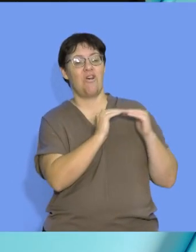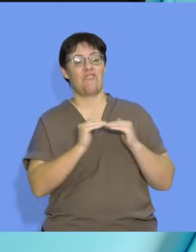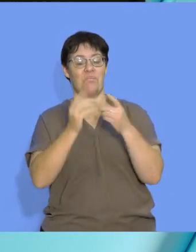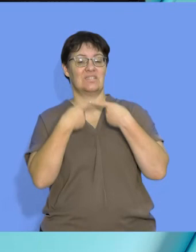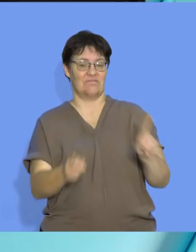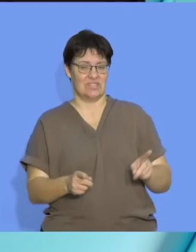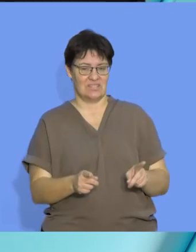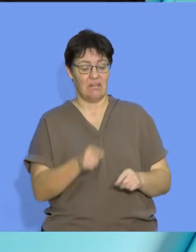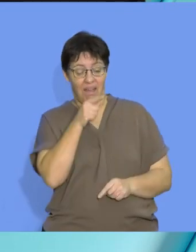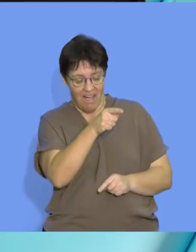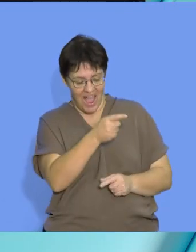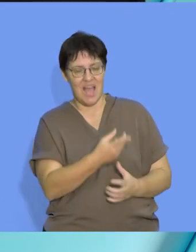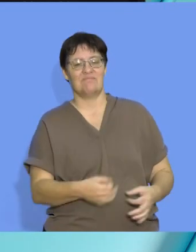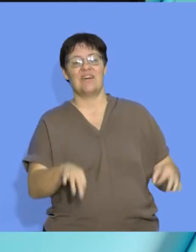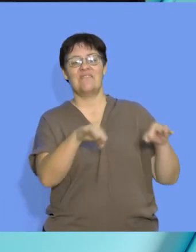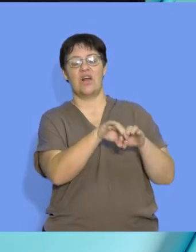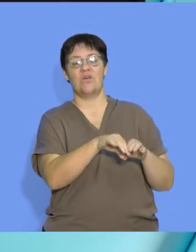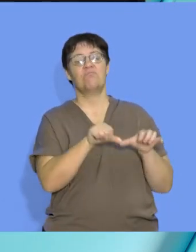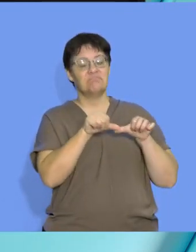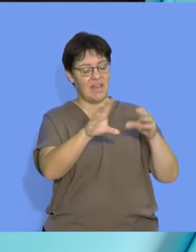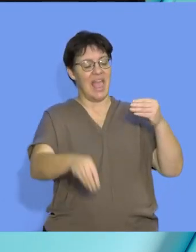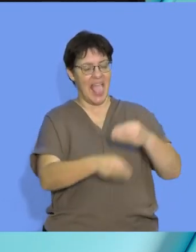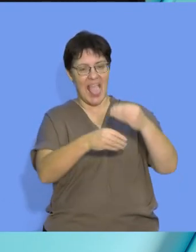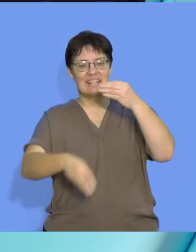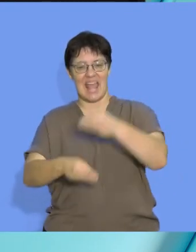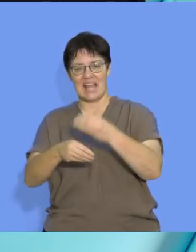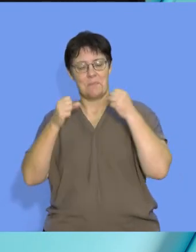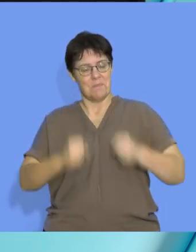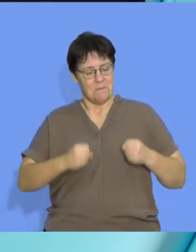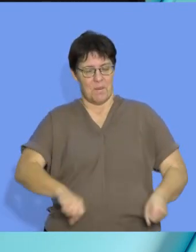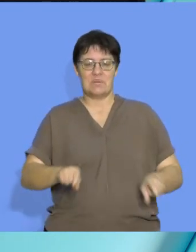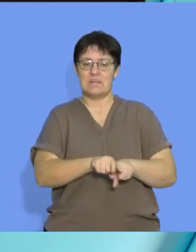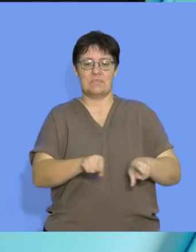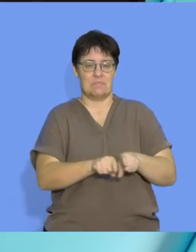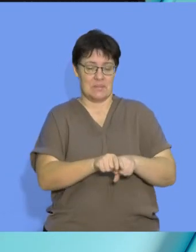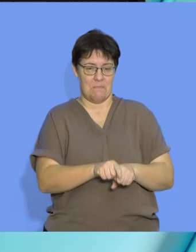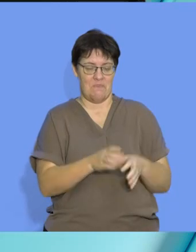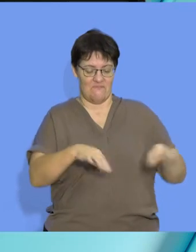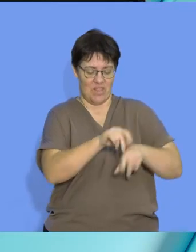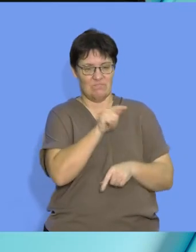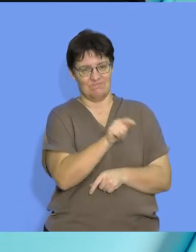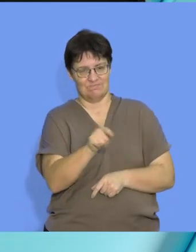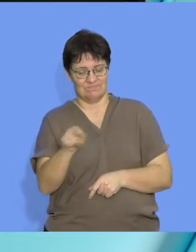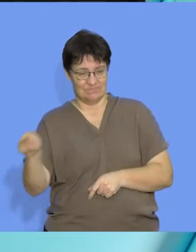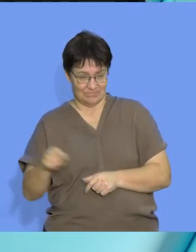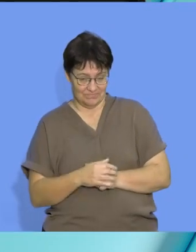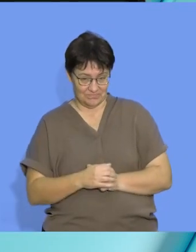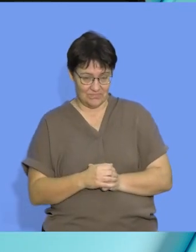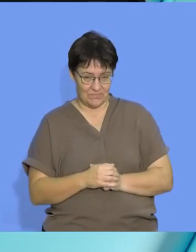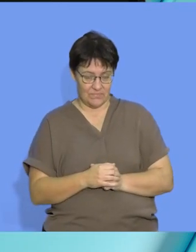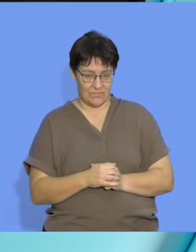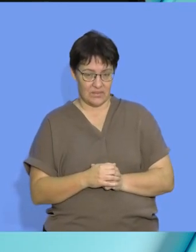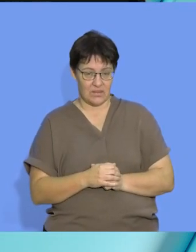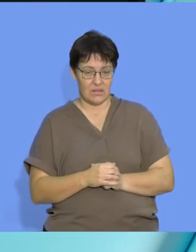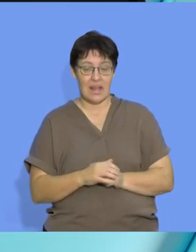as a value that is continuously added or subtracted between terms. In the example behind